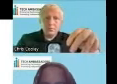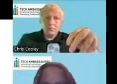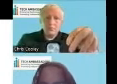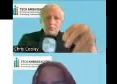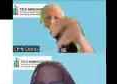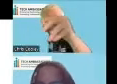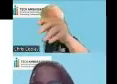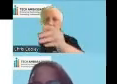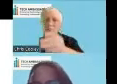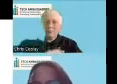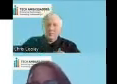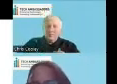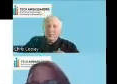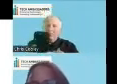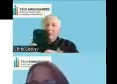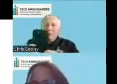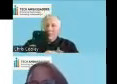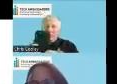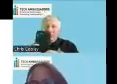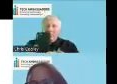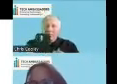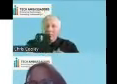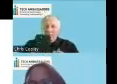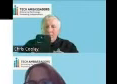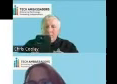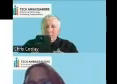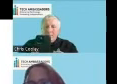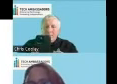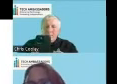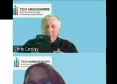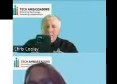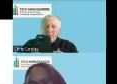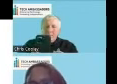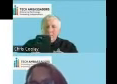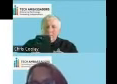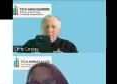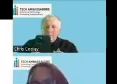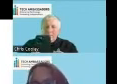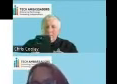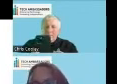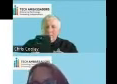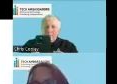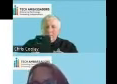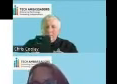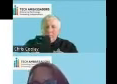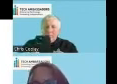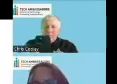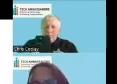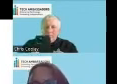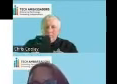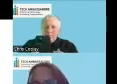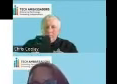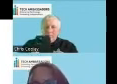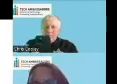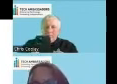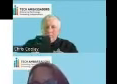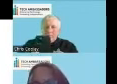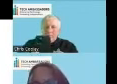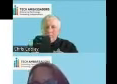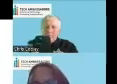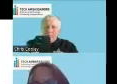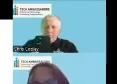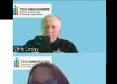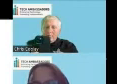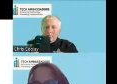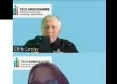stat today, $5.8 billion in the year 2021 that was stolen from people